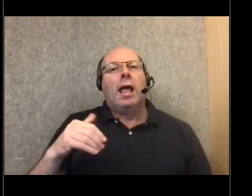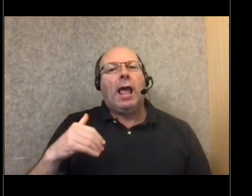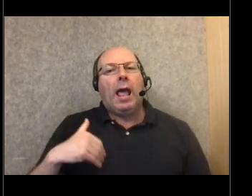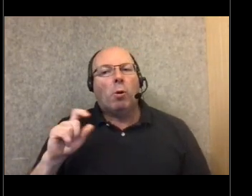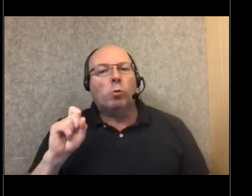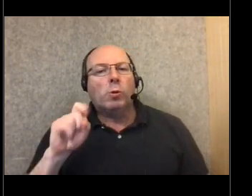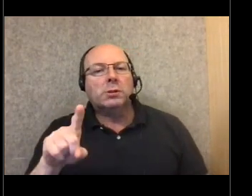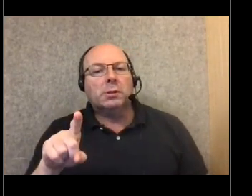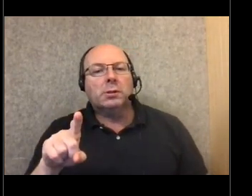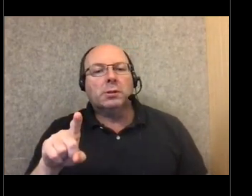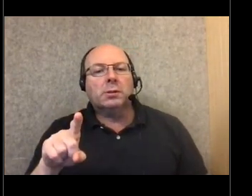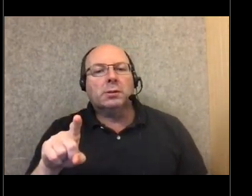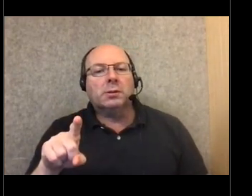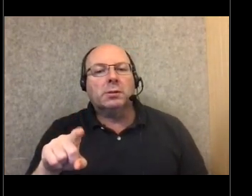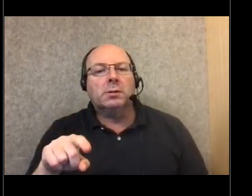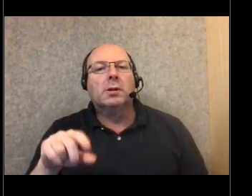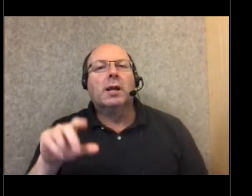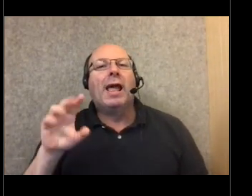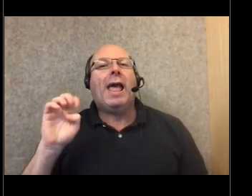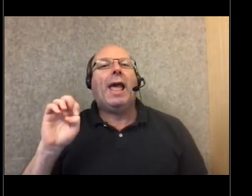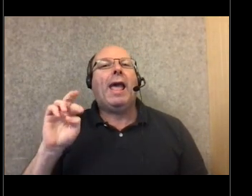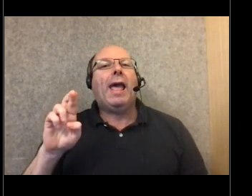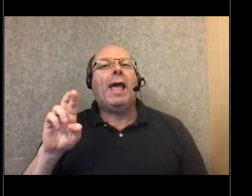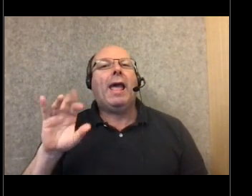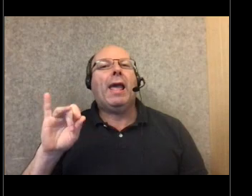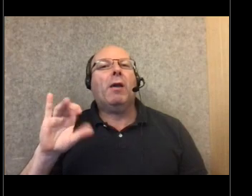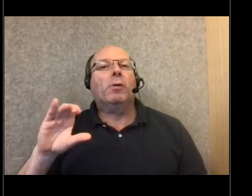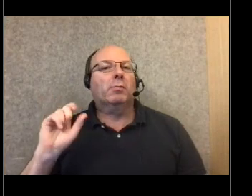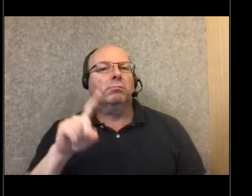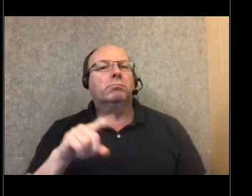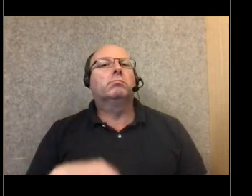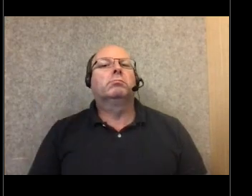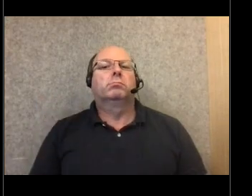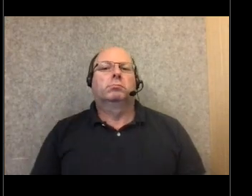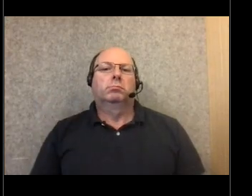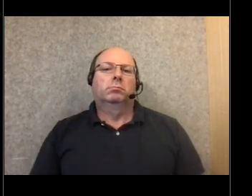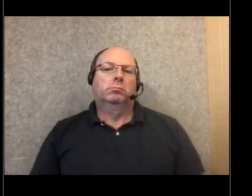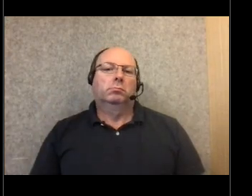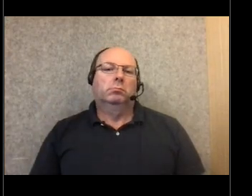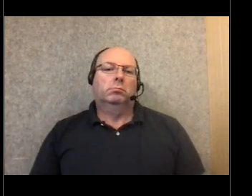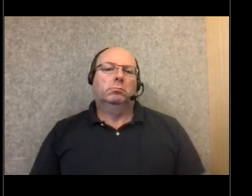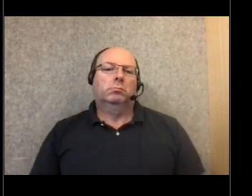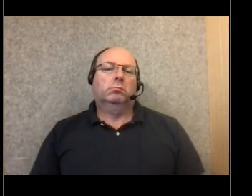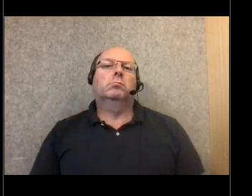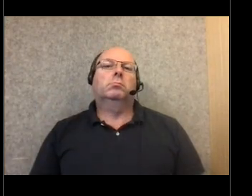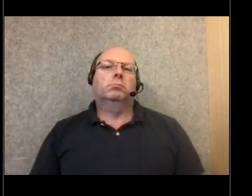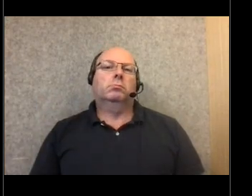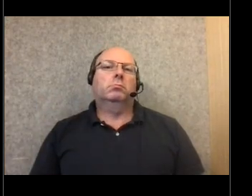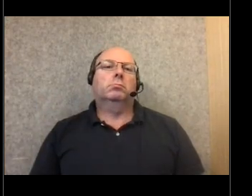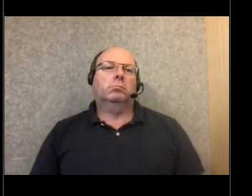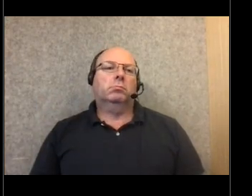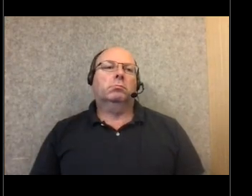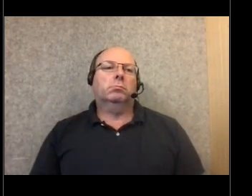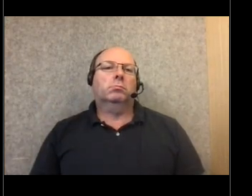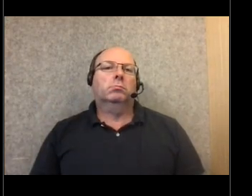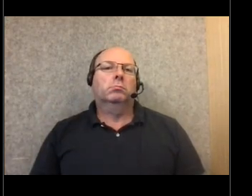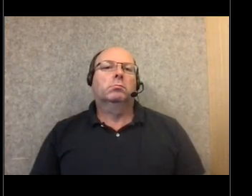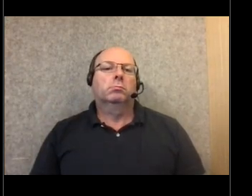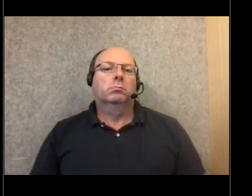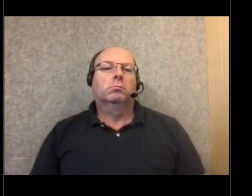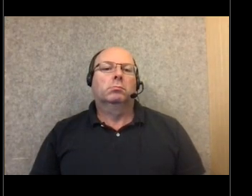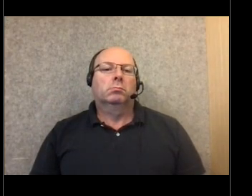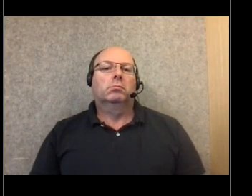question is, can you speak about when more than one accessible route